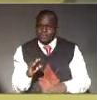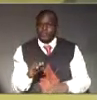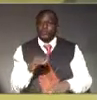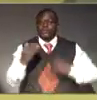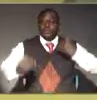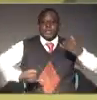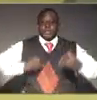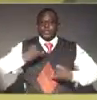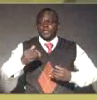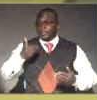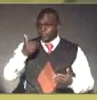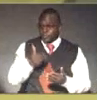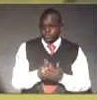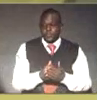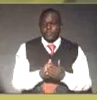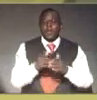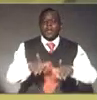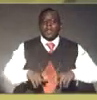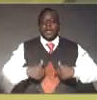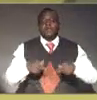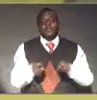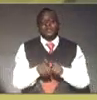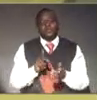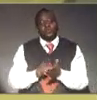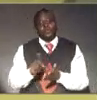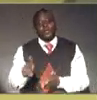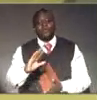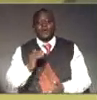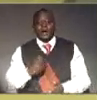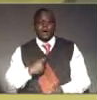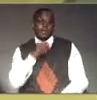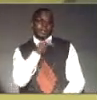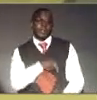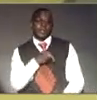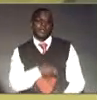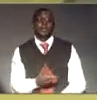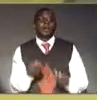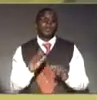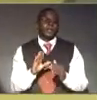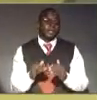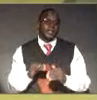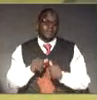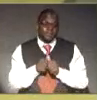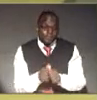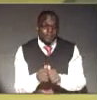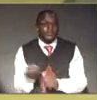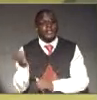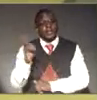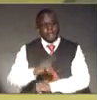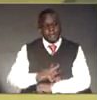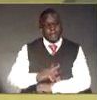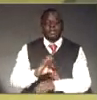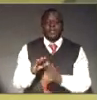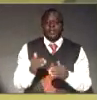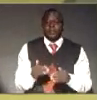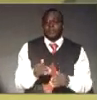good life, and then to pay for our sin, which was going to happen the next day. So to him, this was